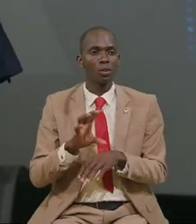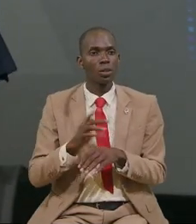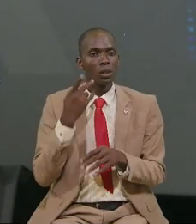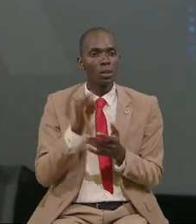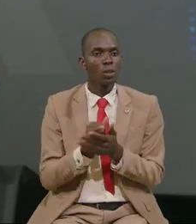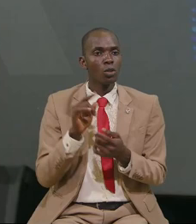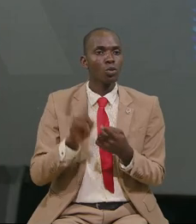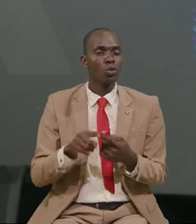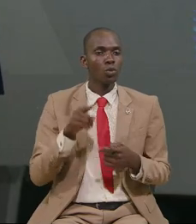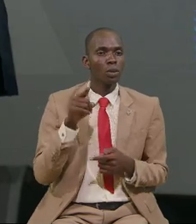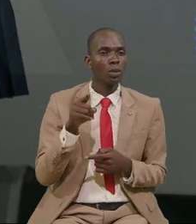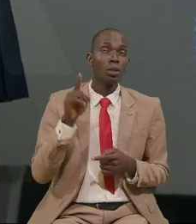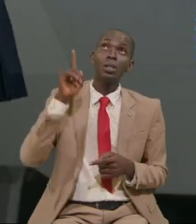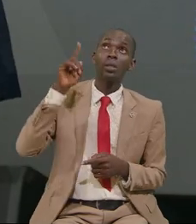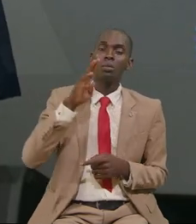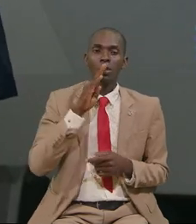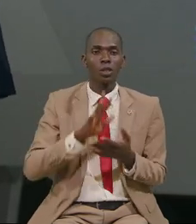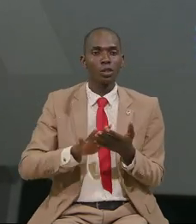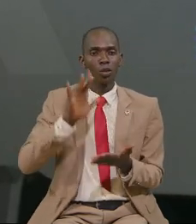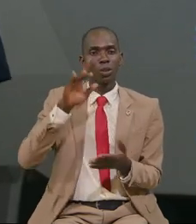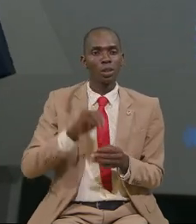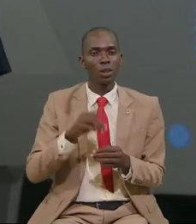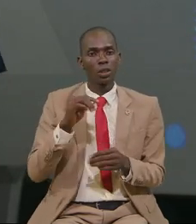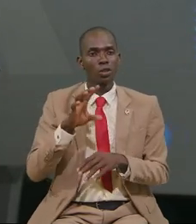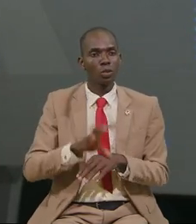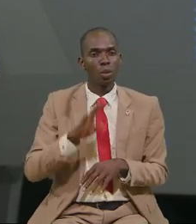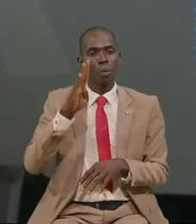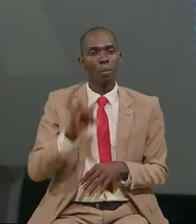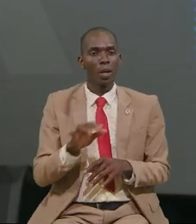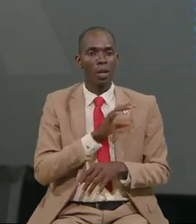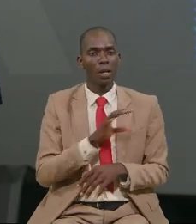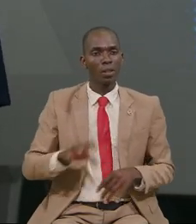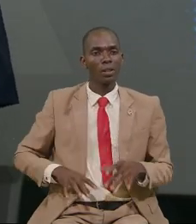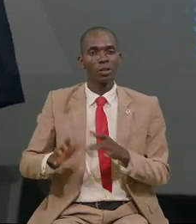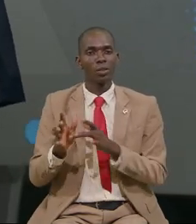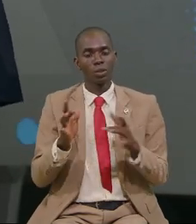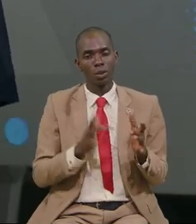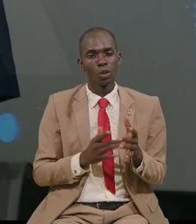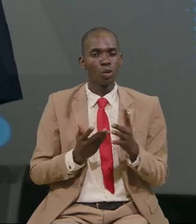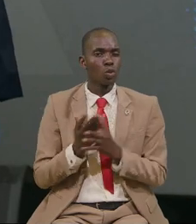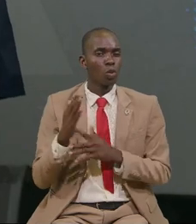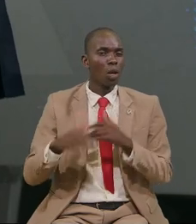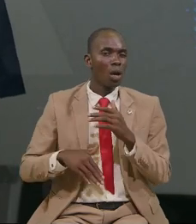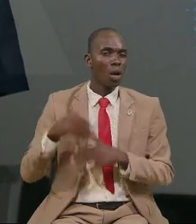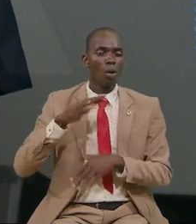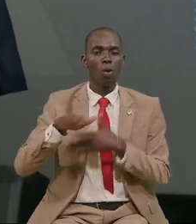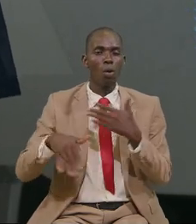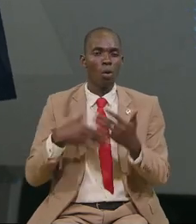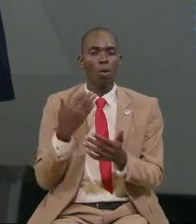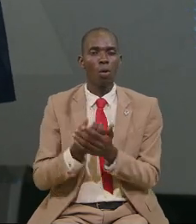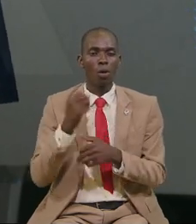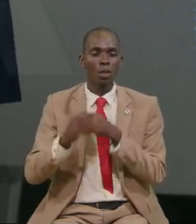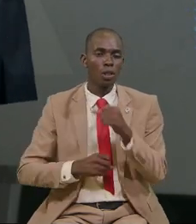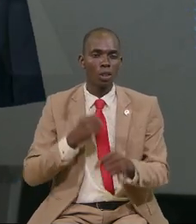him, be glory in the church by Christ Jesus throughout all